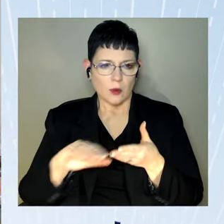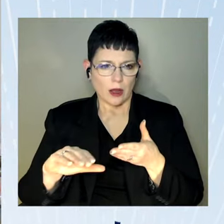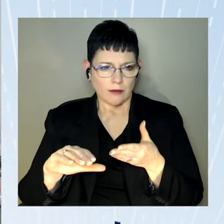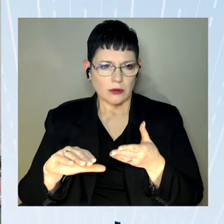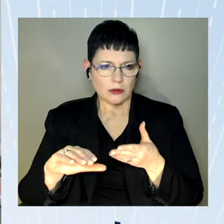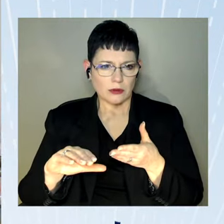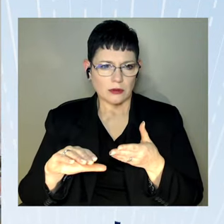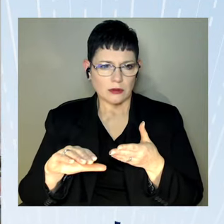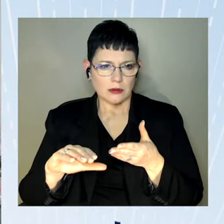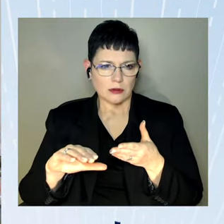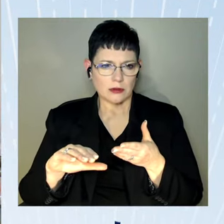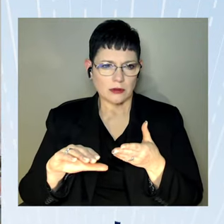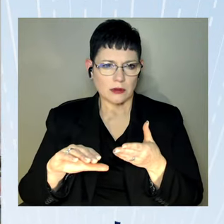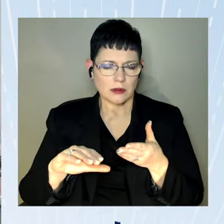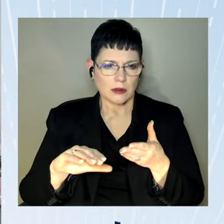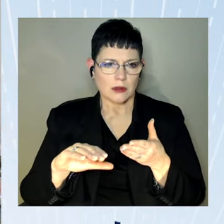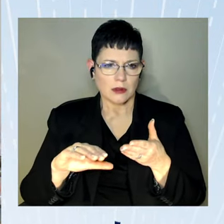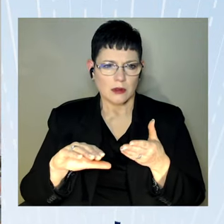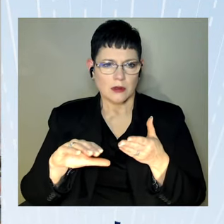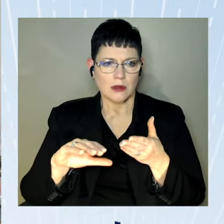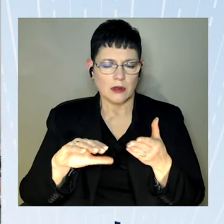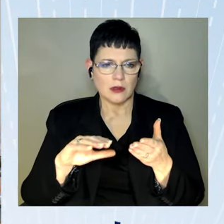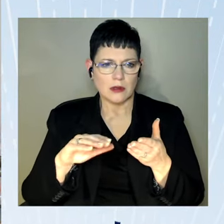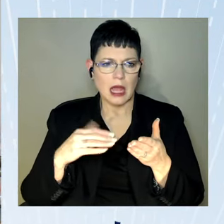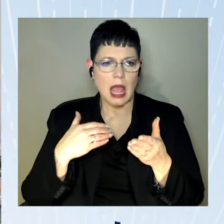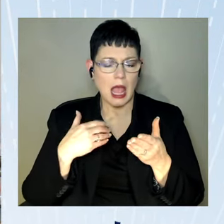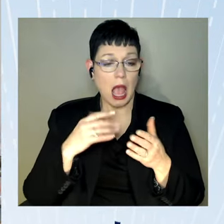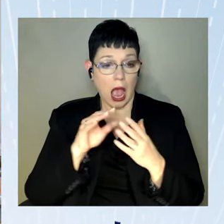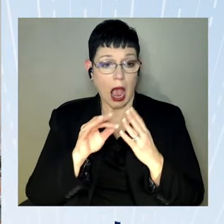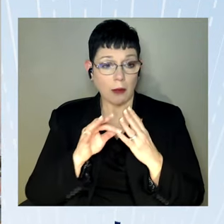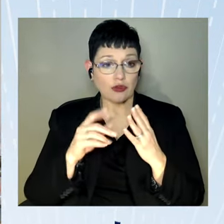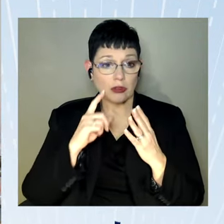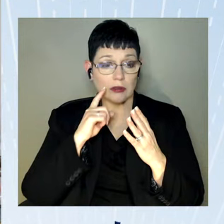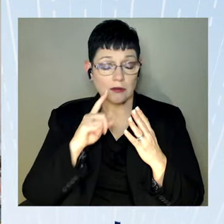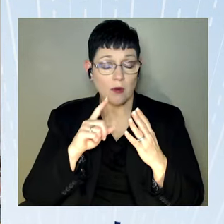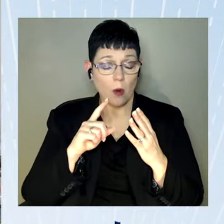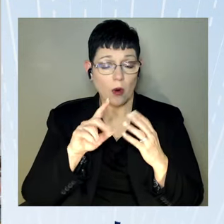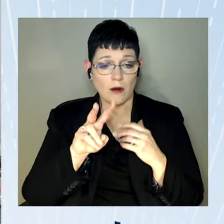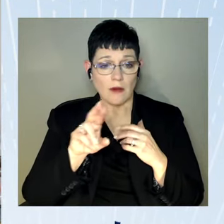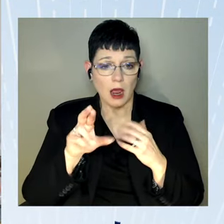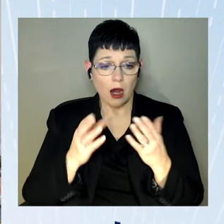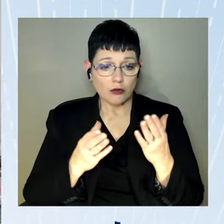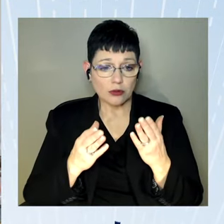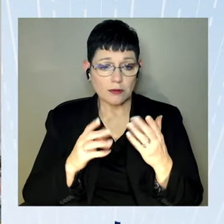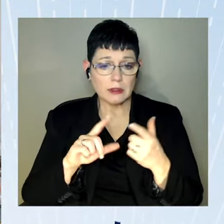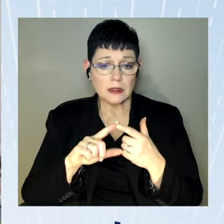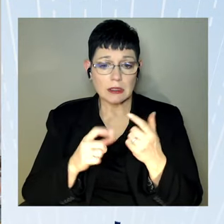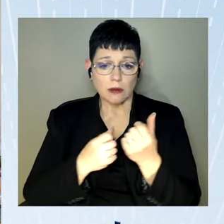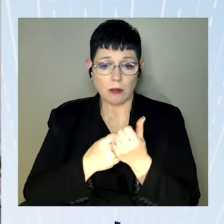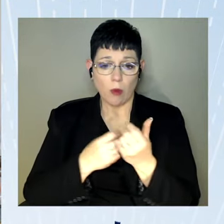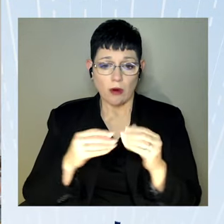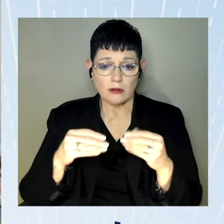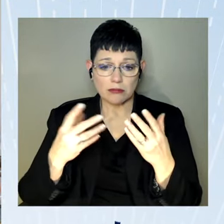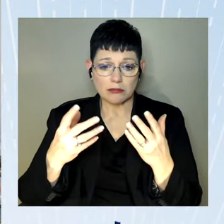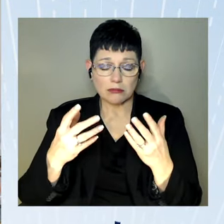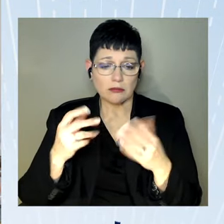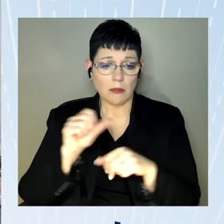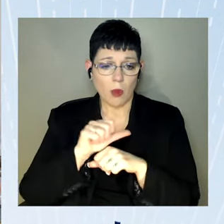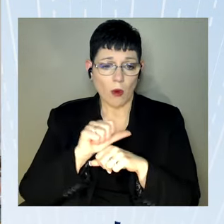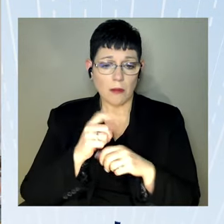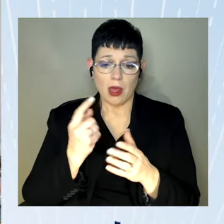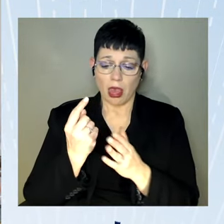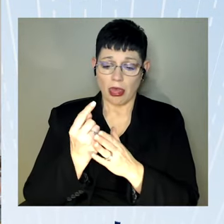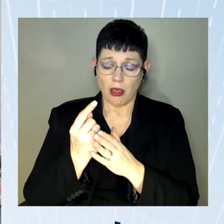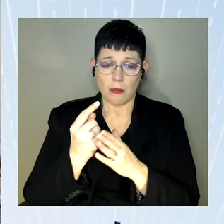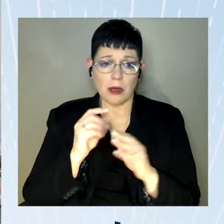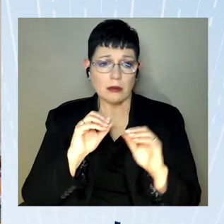There are options for rehabilitation, pre-vocational services, supported employment, therapies, and non-medical